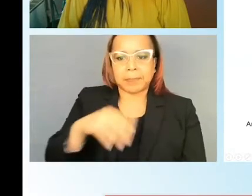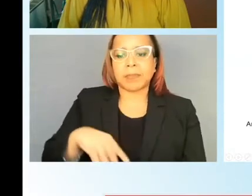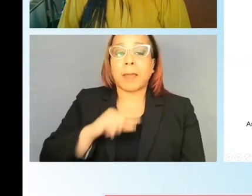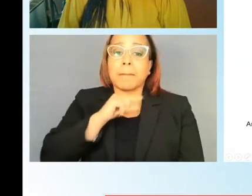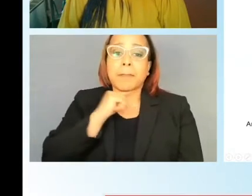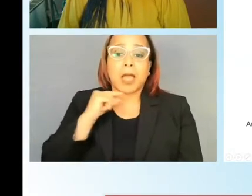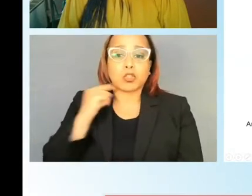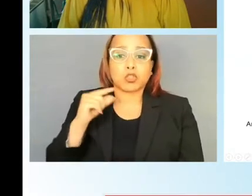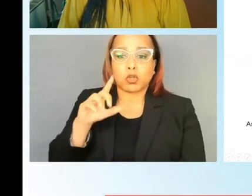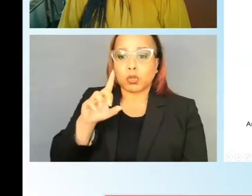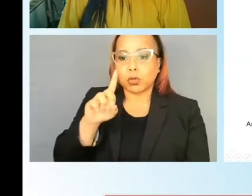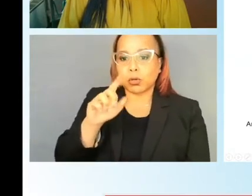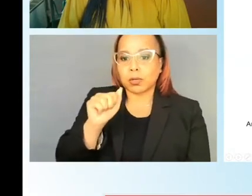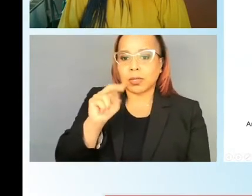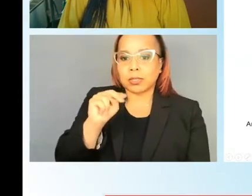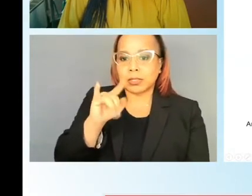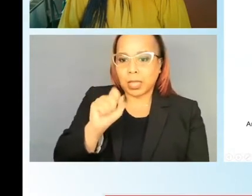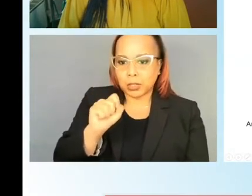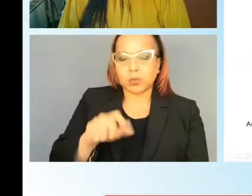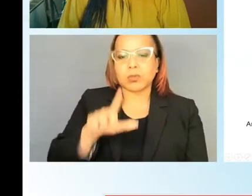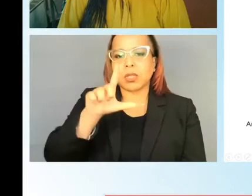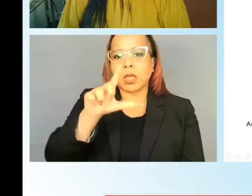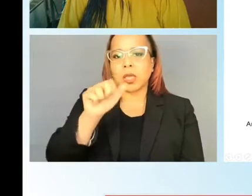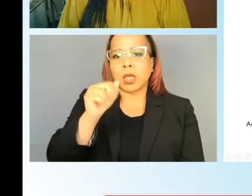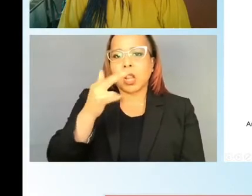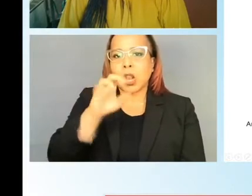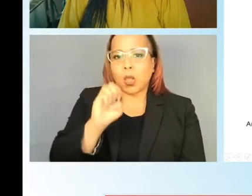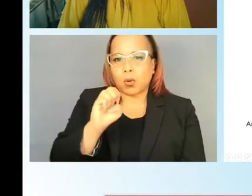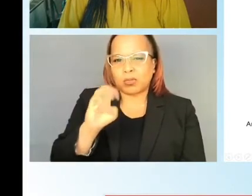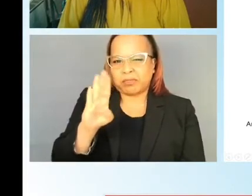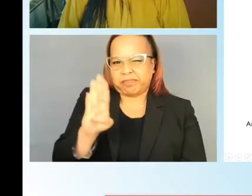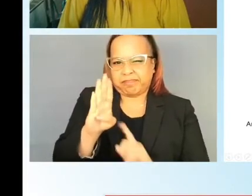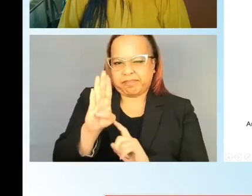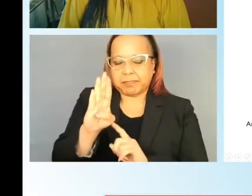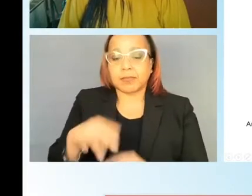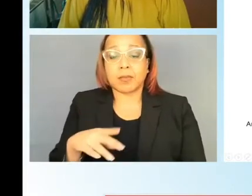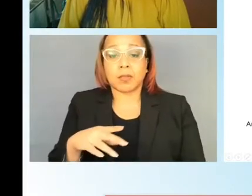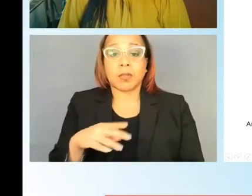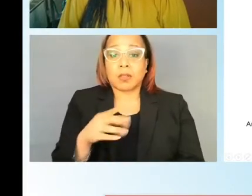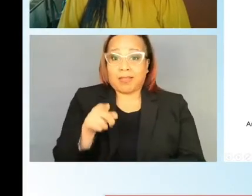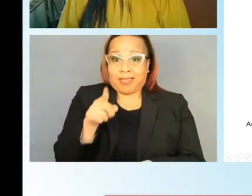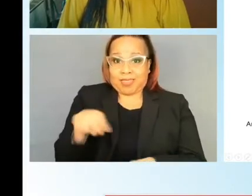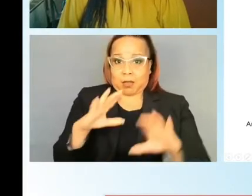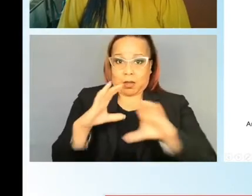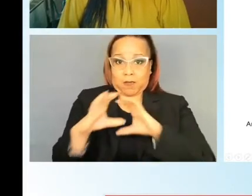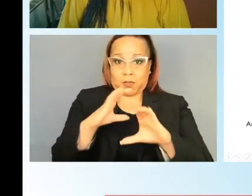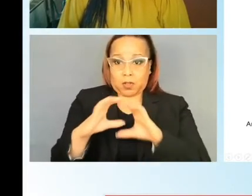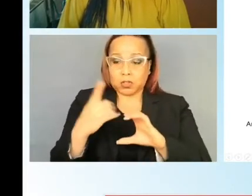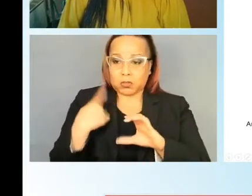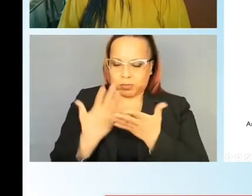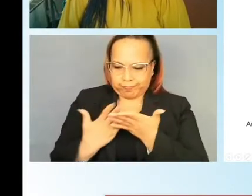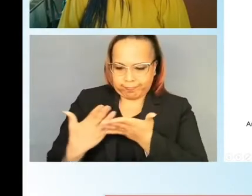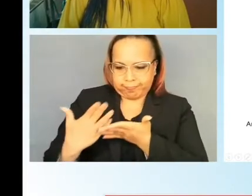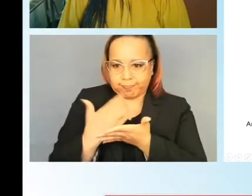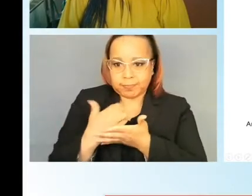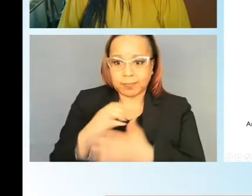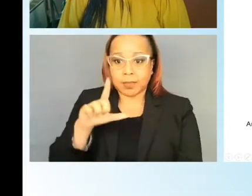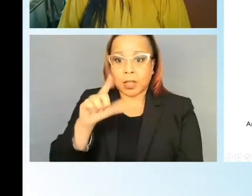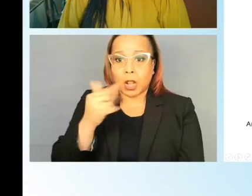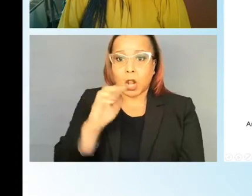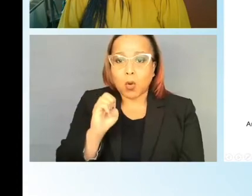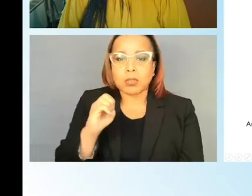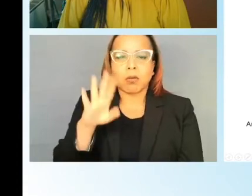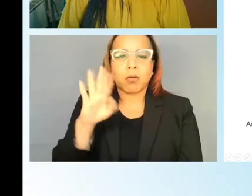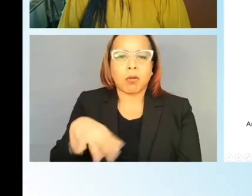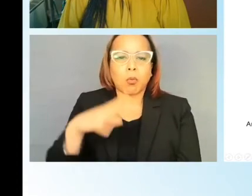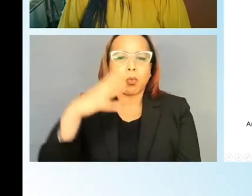Pastor George Daniels, and Lawrence Bolotin. And a couple of words from that conversation. Lawrence, what a beautiful world